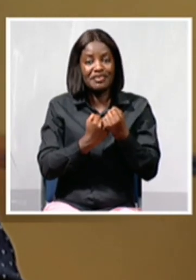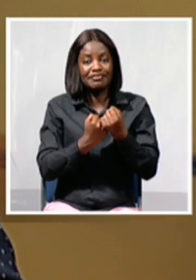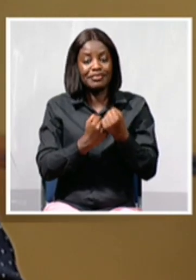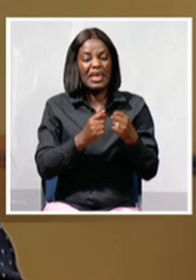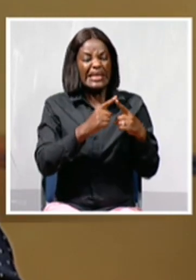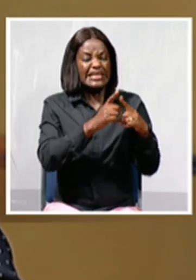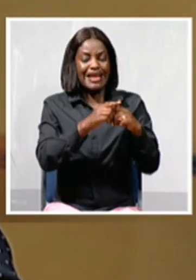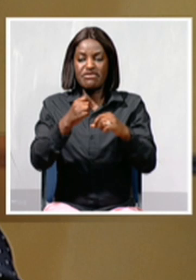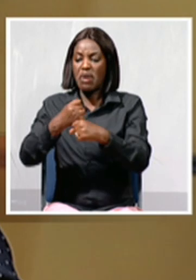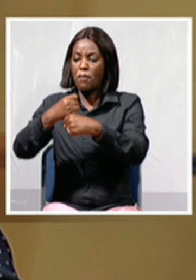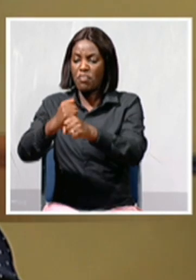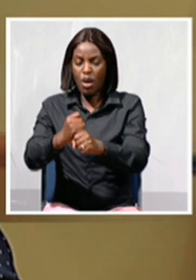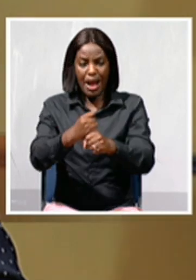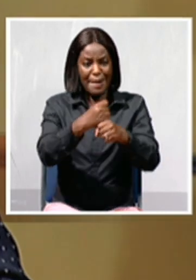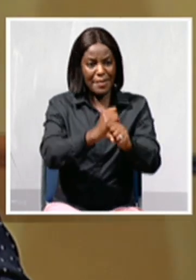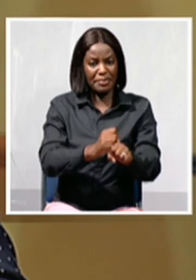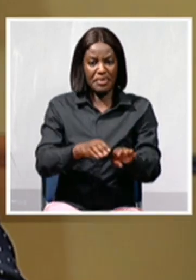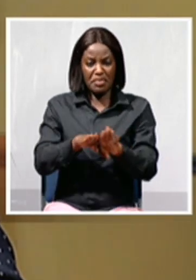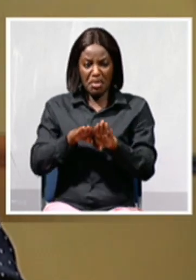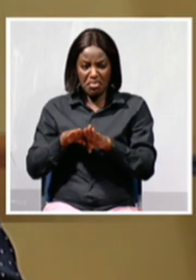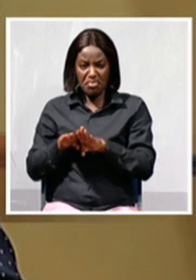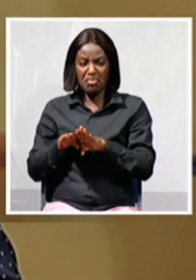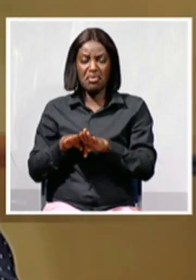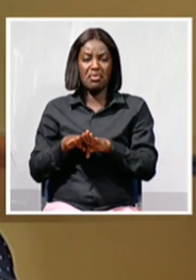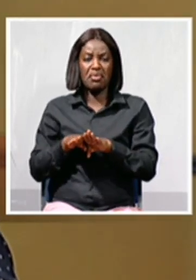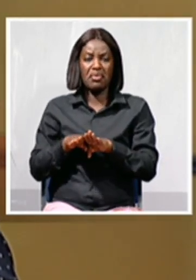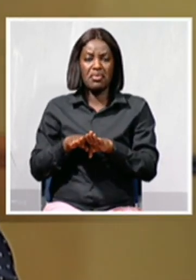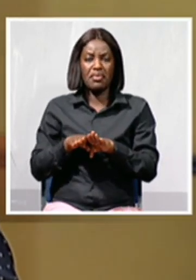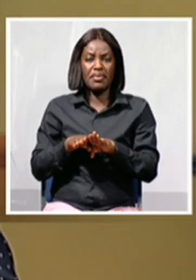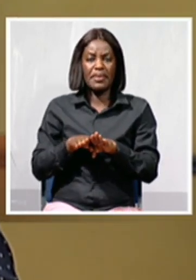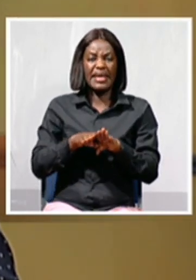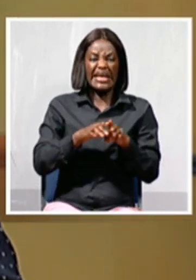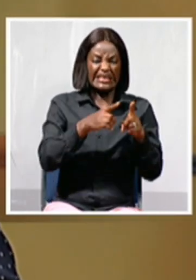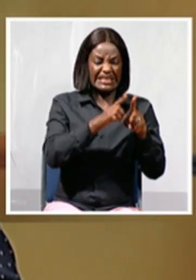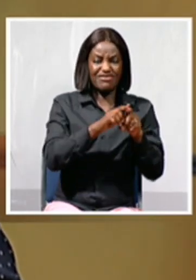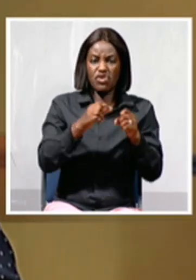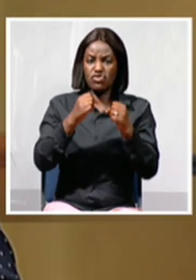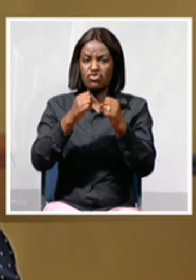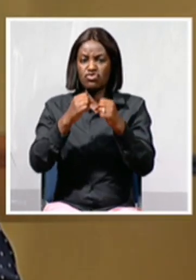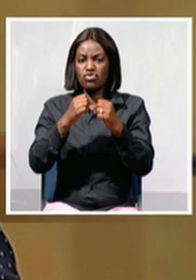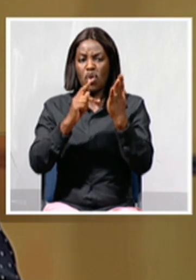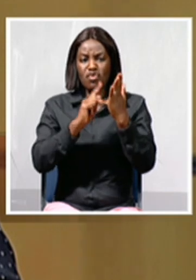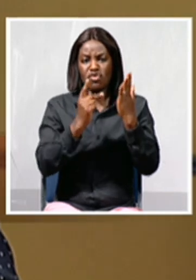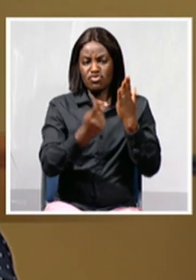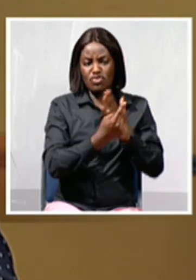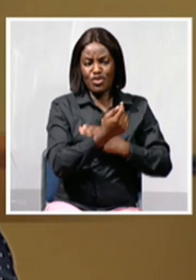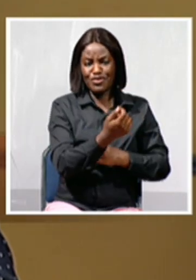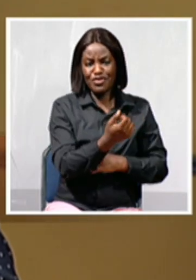the projects that we currently have ongoing, such as the Namibia Needs Me and the EduLink project, we have done our part as NID in terms